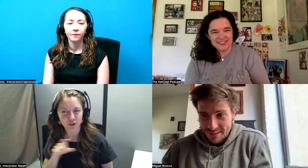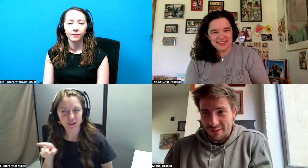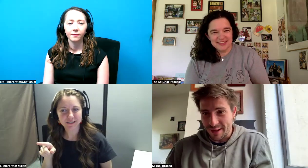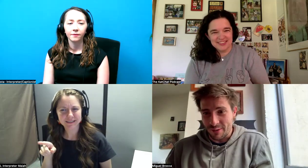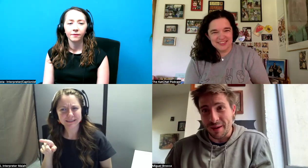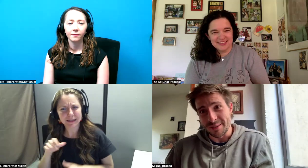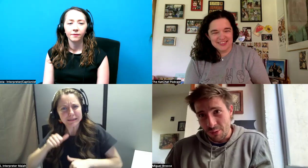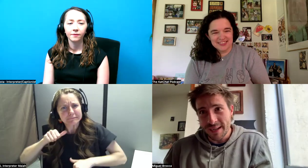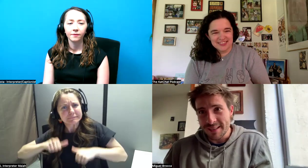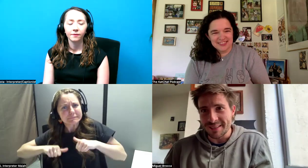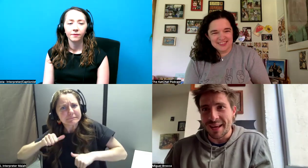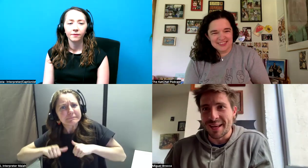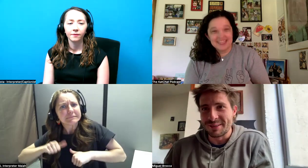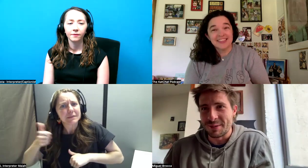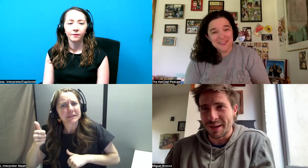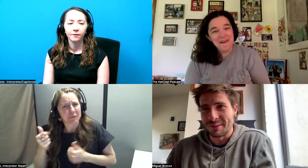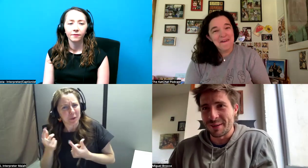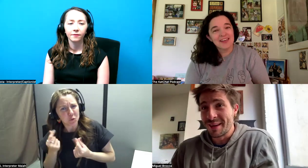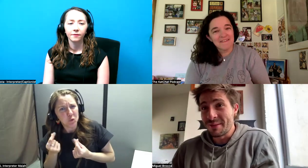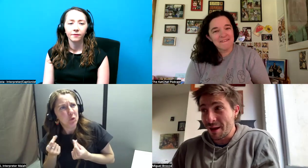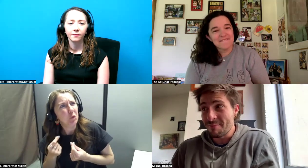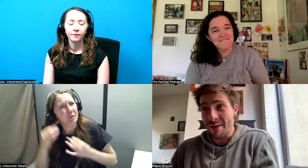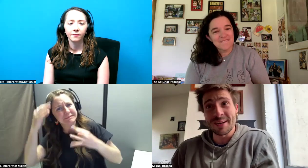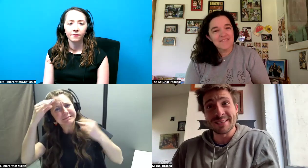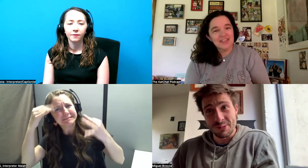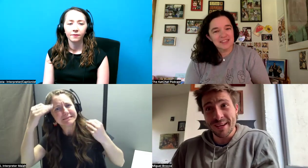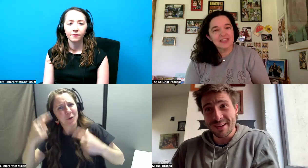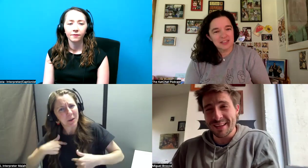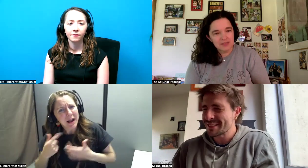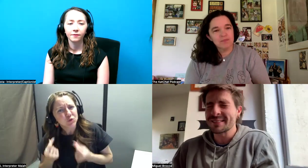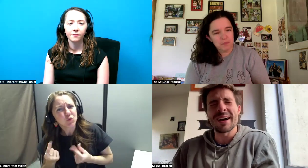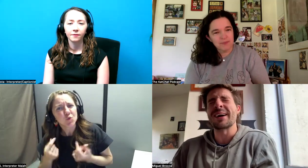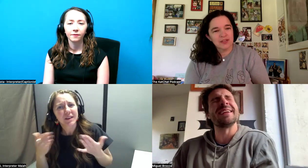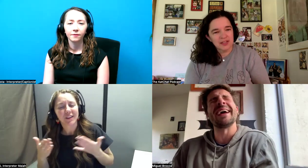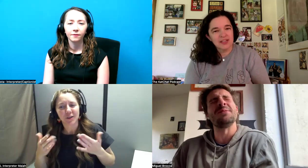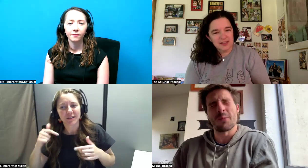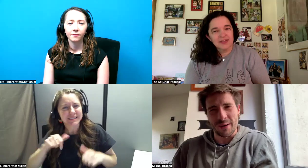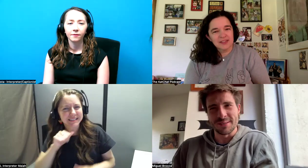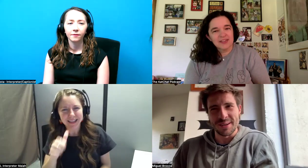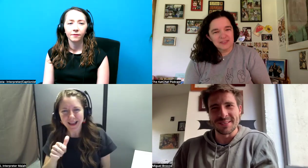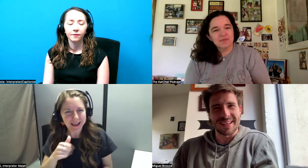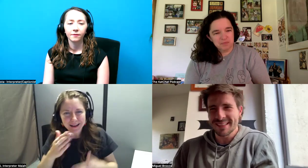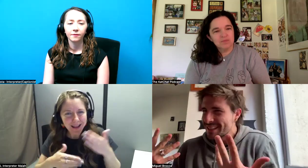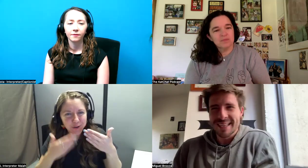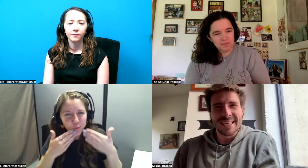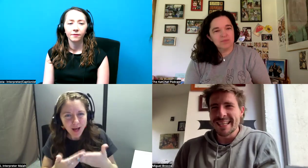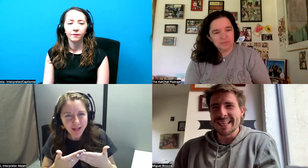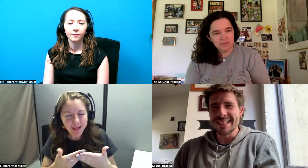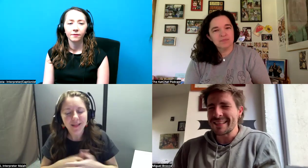debating himself, like, "What am I doing? Like, what am I really doing here? Like, this is not gonna end well." You know, it's